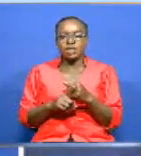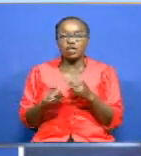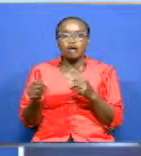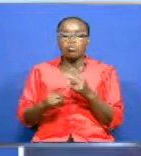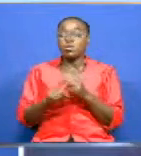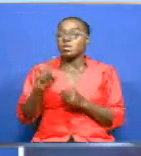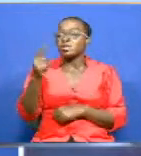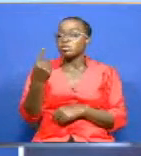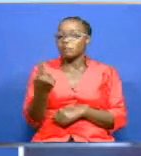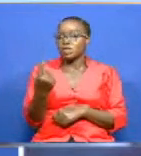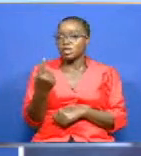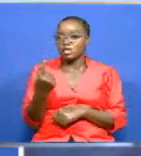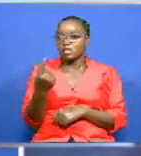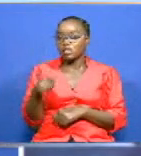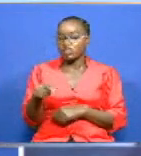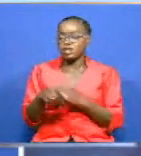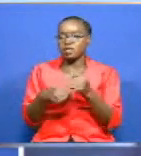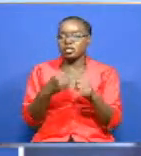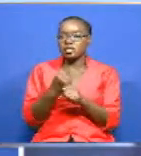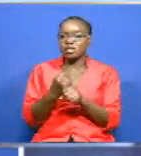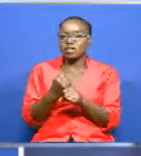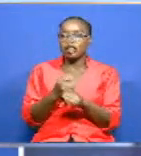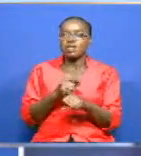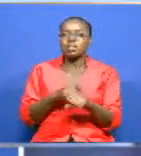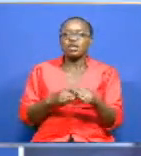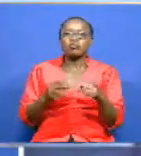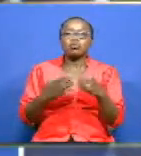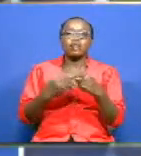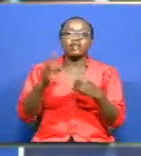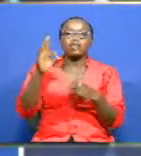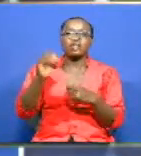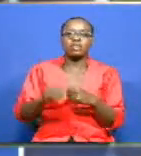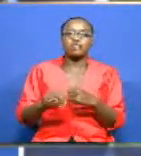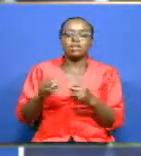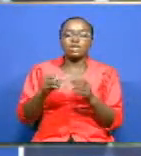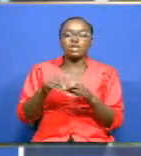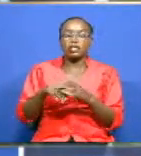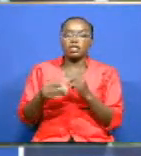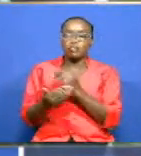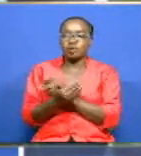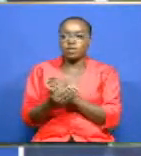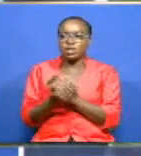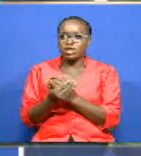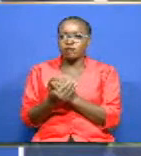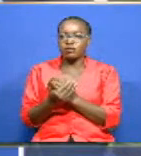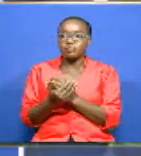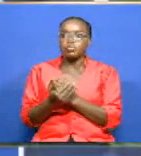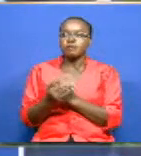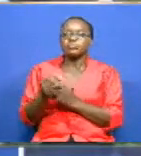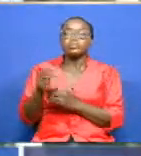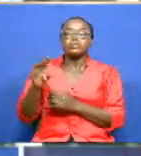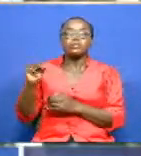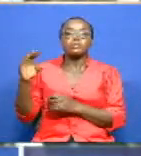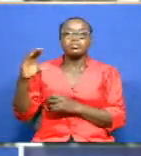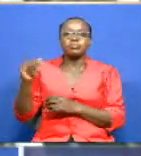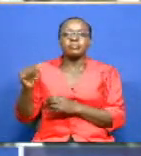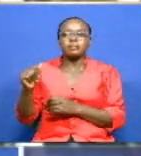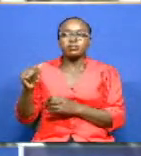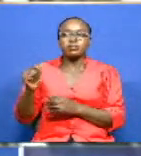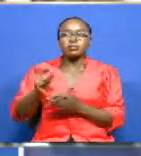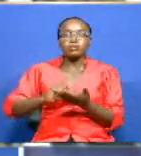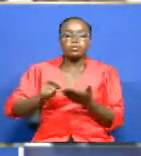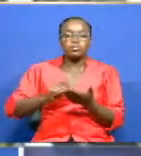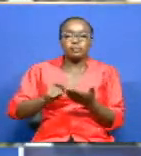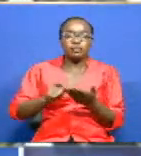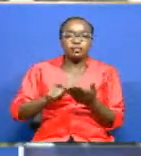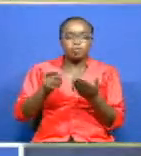huu wa Januari mwaka huu saa 3:30 asubuhi. The Nyandarua ward representative have further written to CAF advising